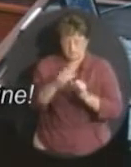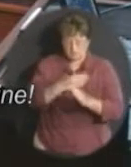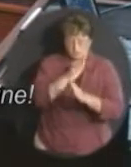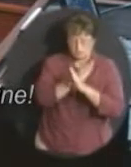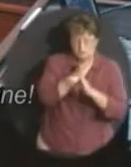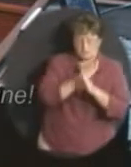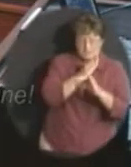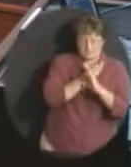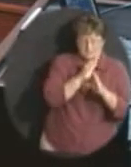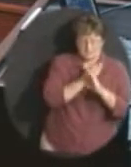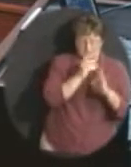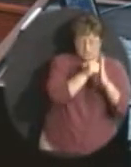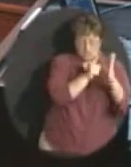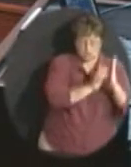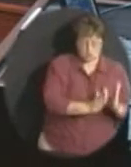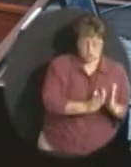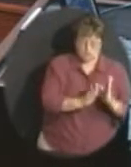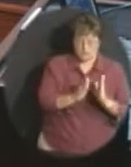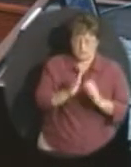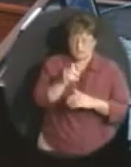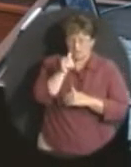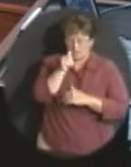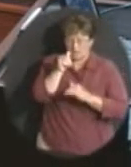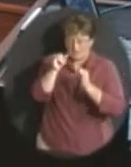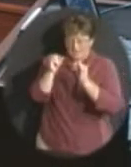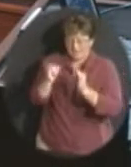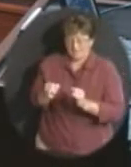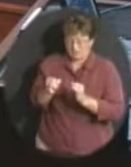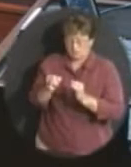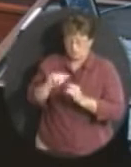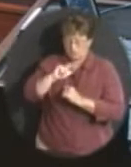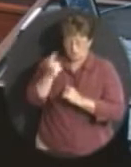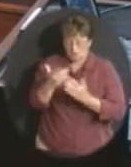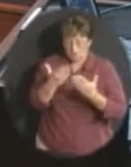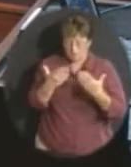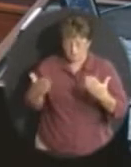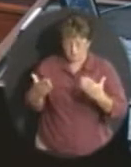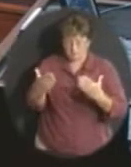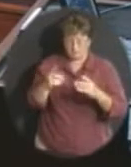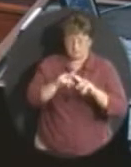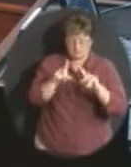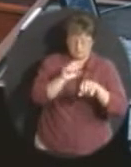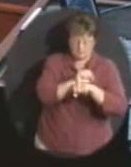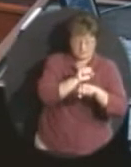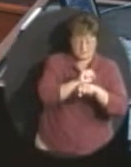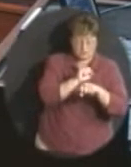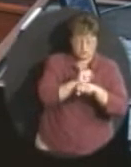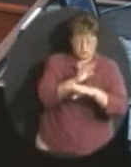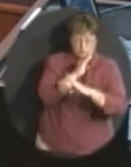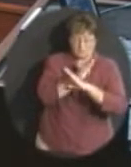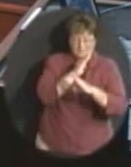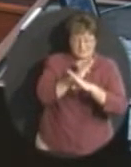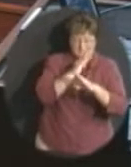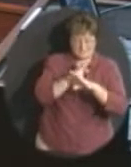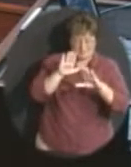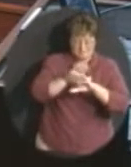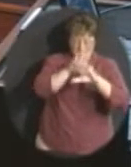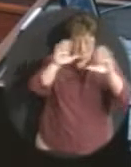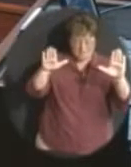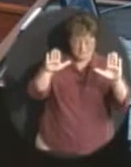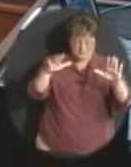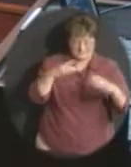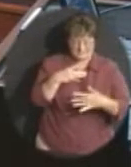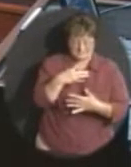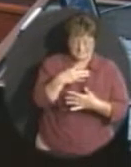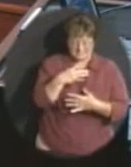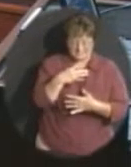public interest, to protect the district's right to the confidentiality of its negotiating position and the public interest, and to protect the district's financial interest